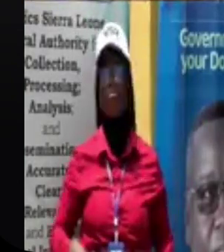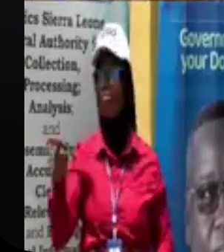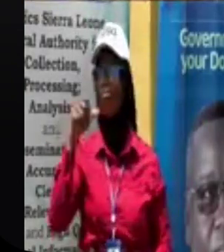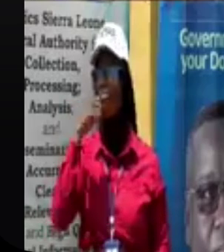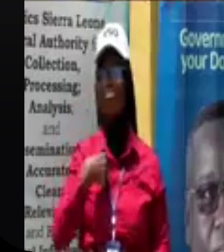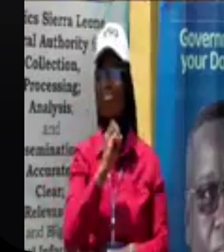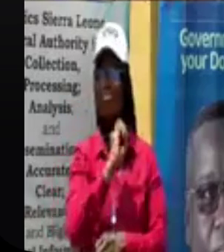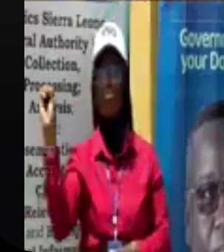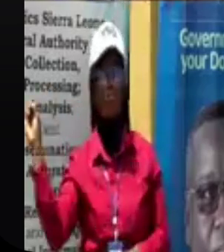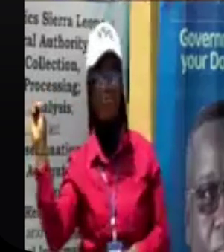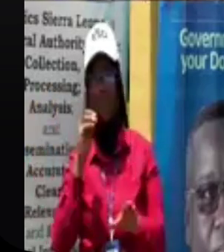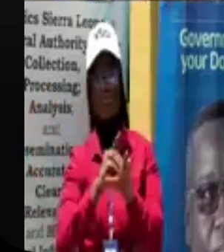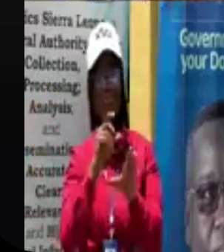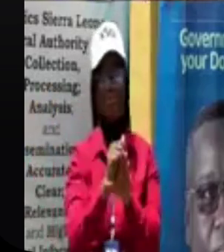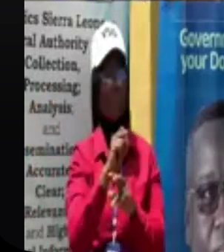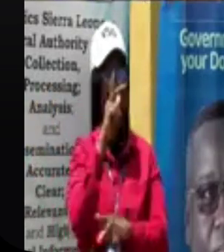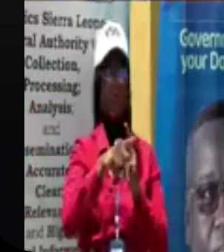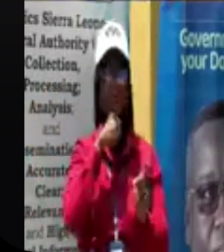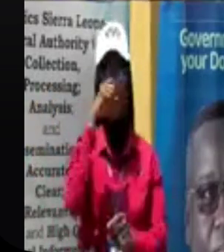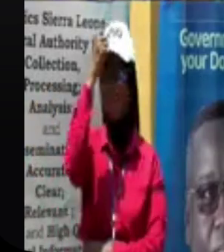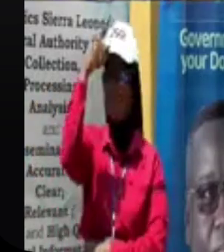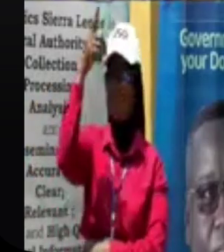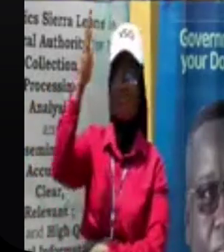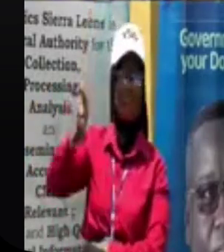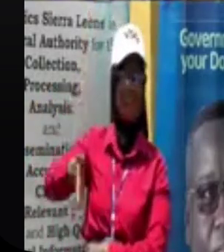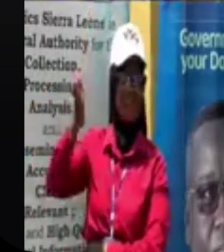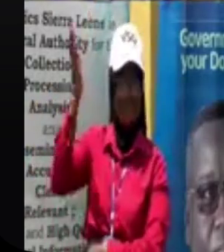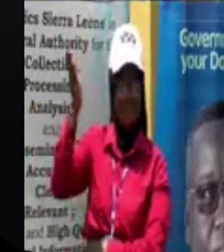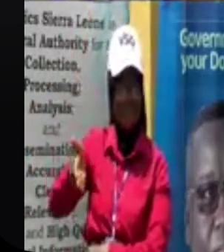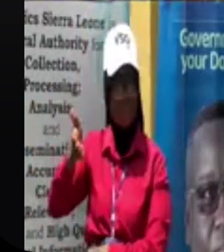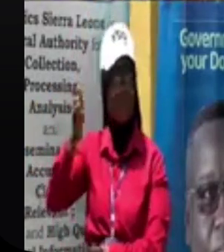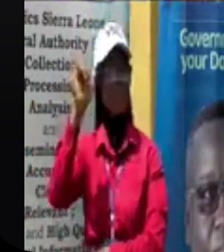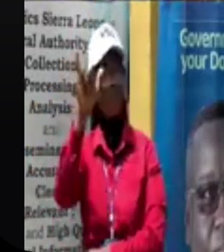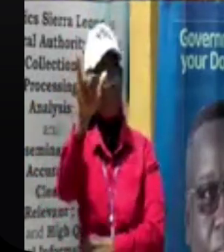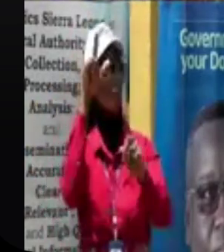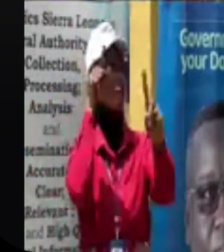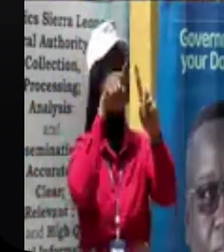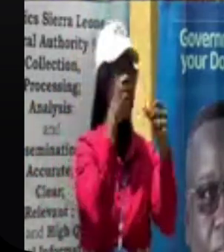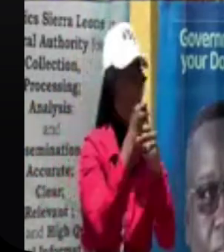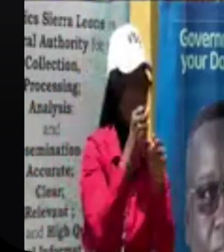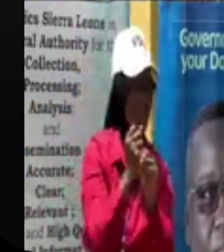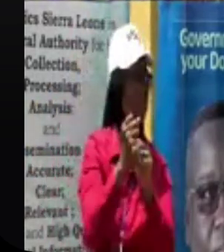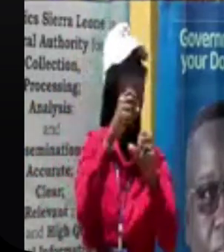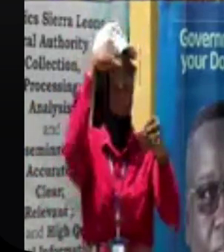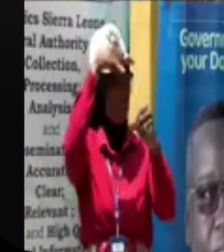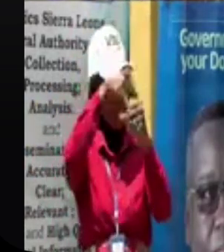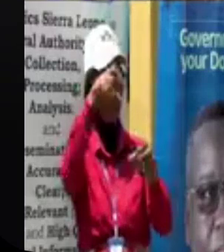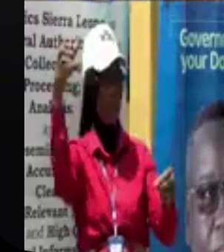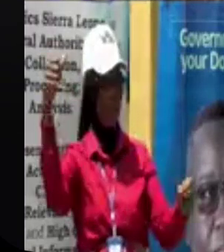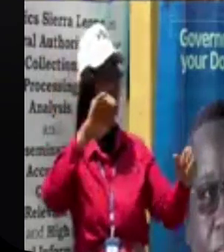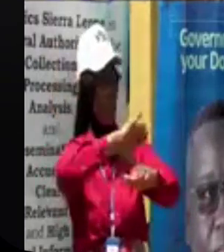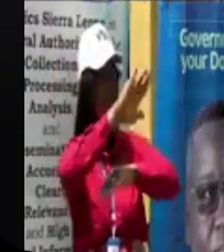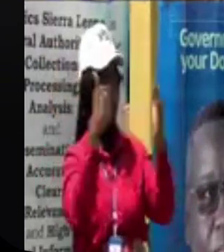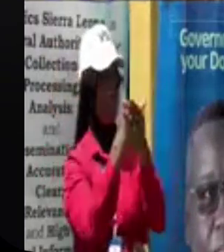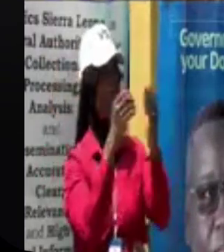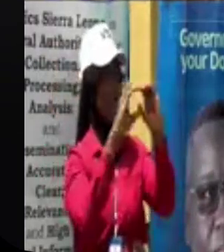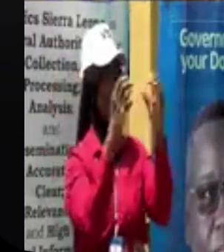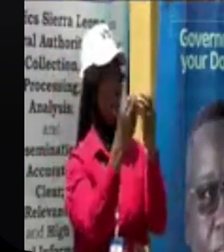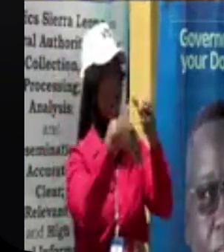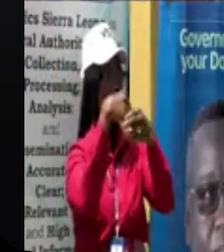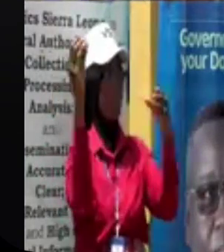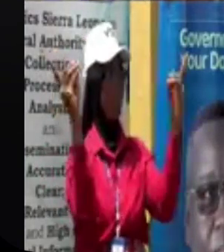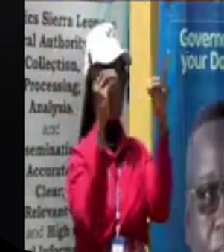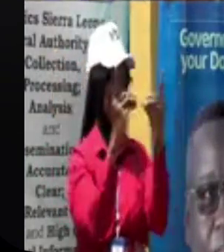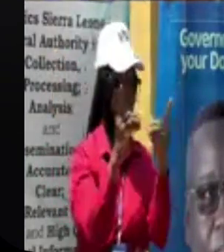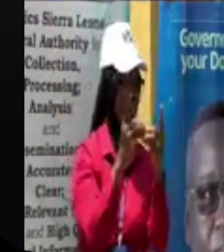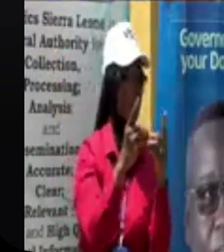disability. Because the people don't understand. And that point we make about inclusion at all committees across the district.